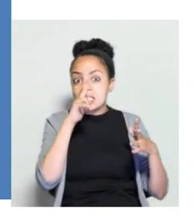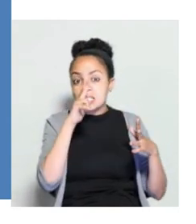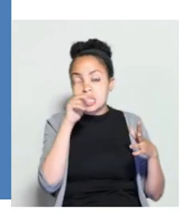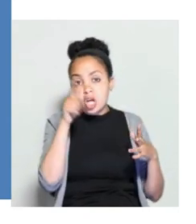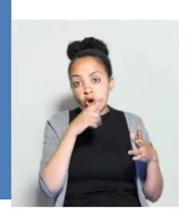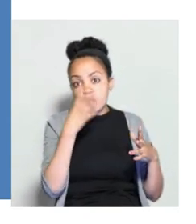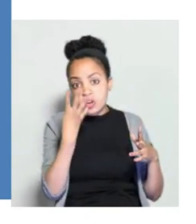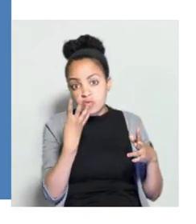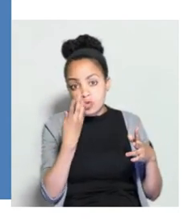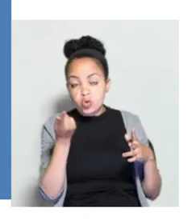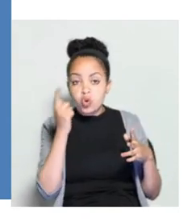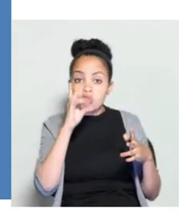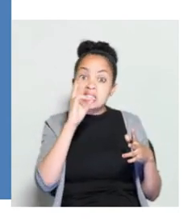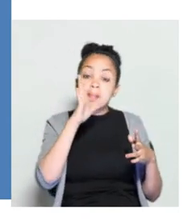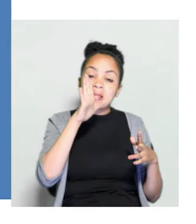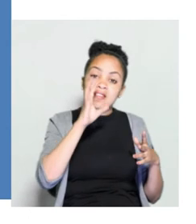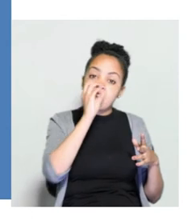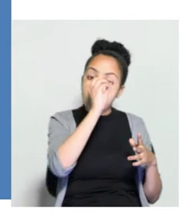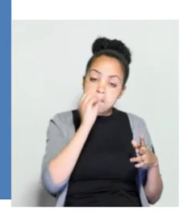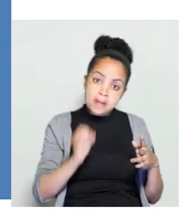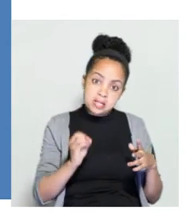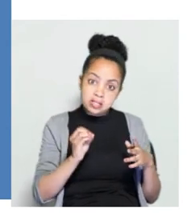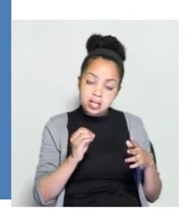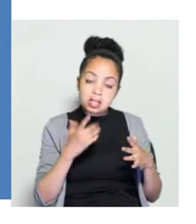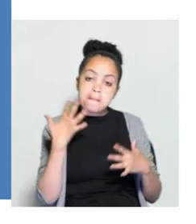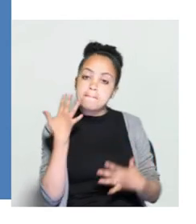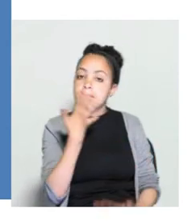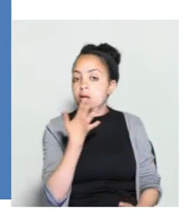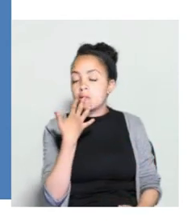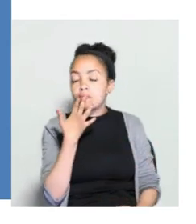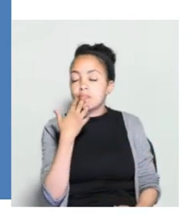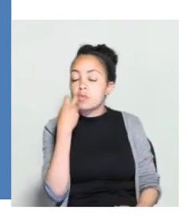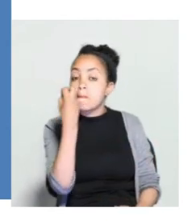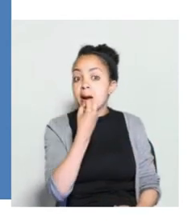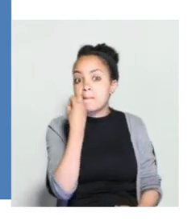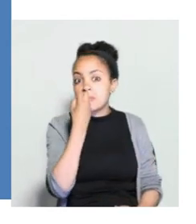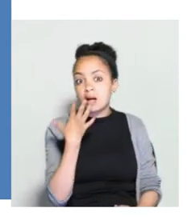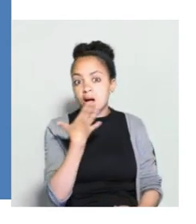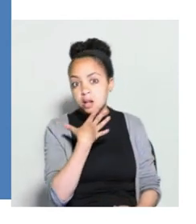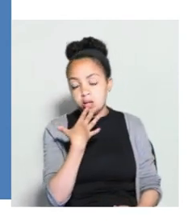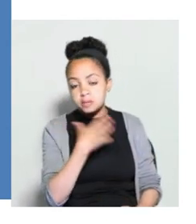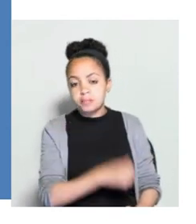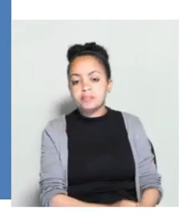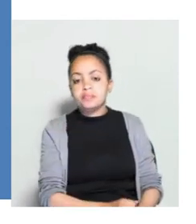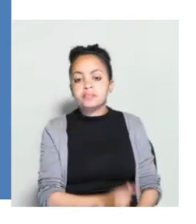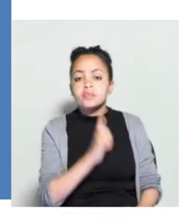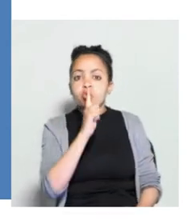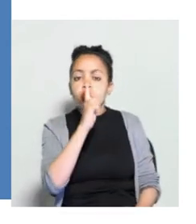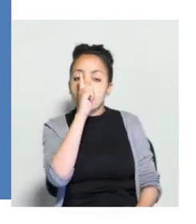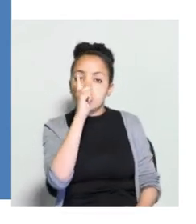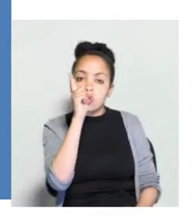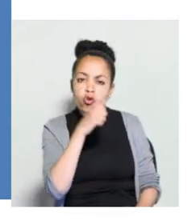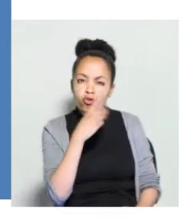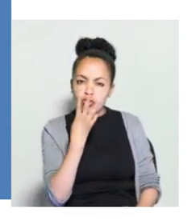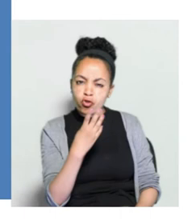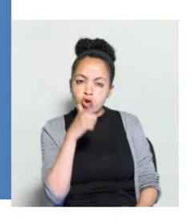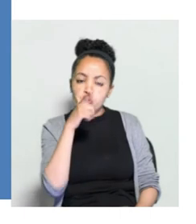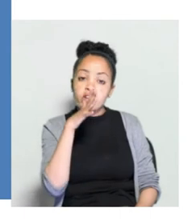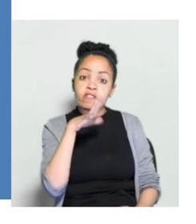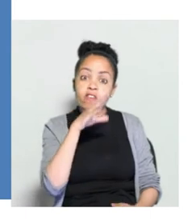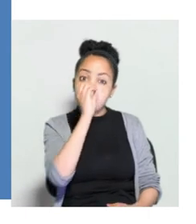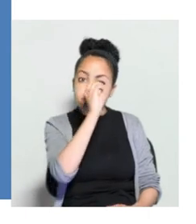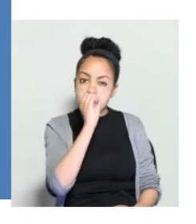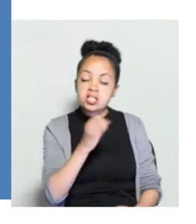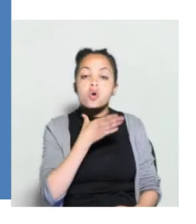3/4. Or 75% purple. Here, 1/4 or